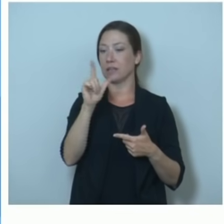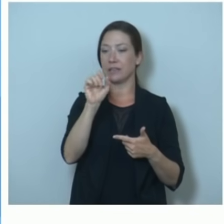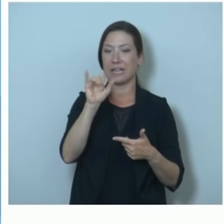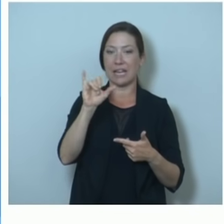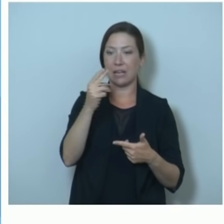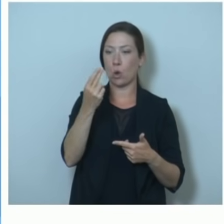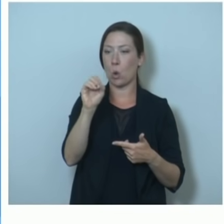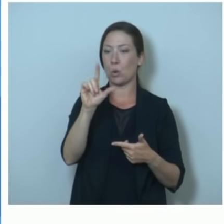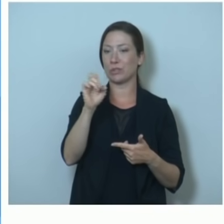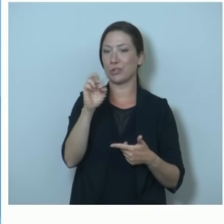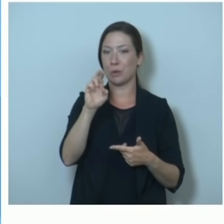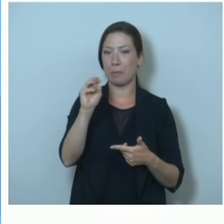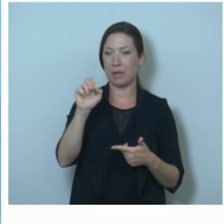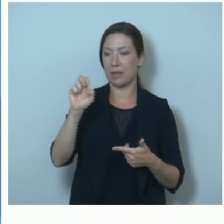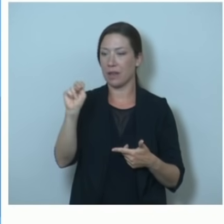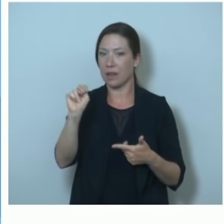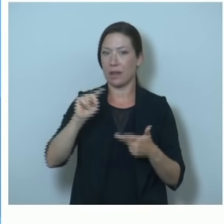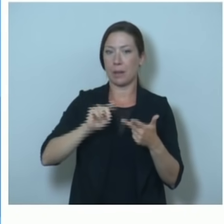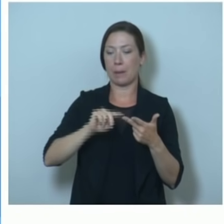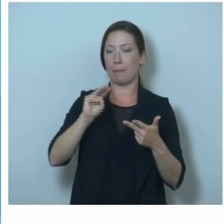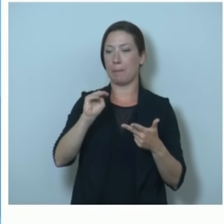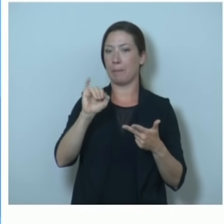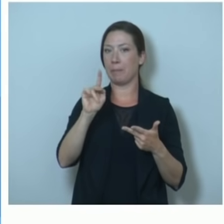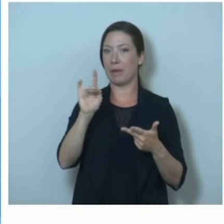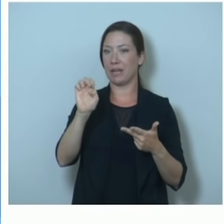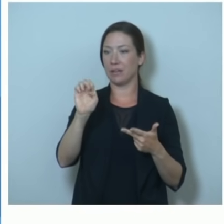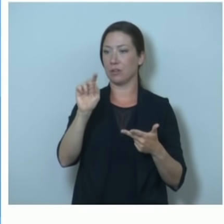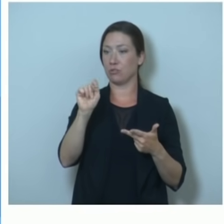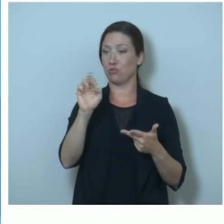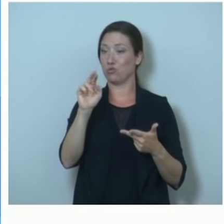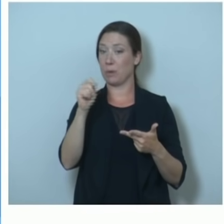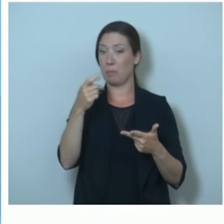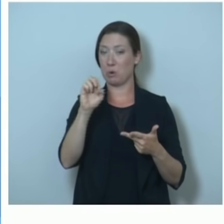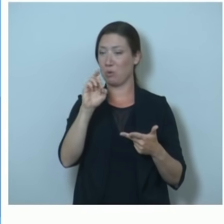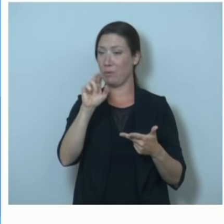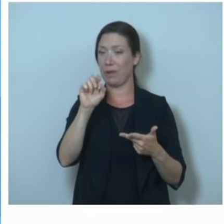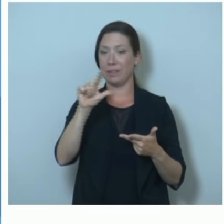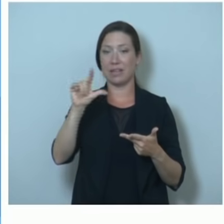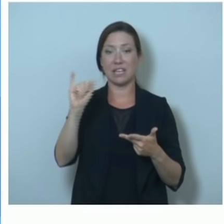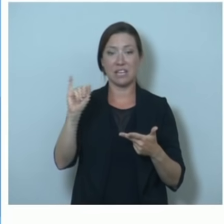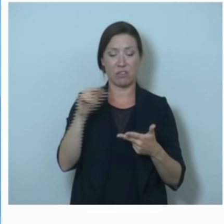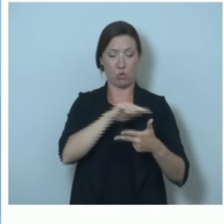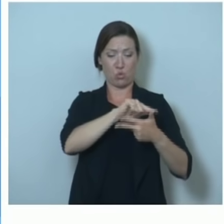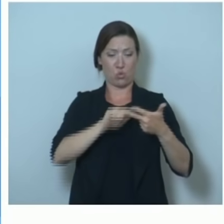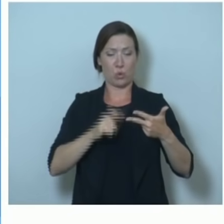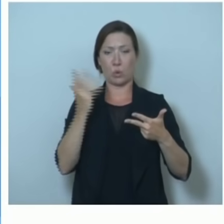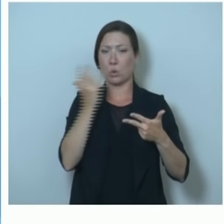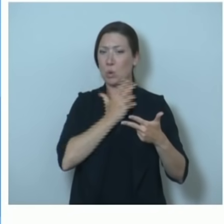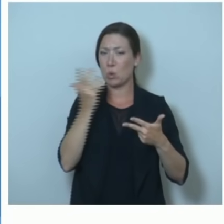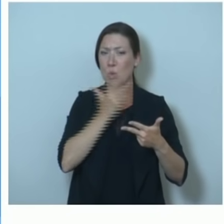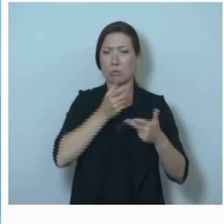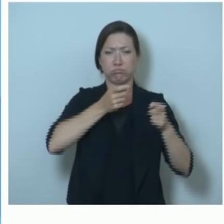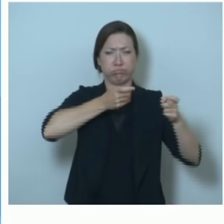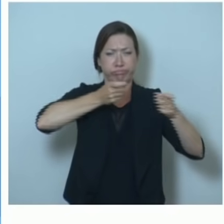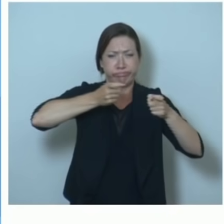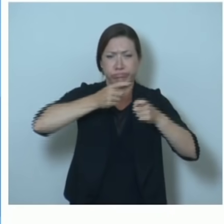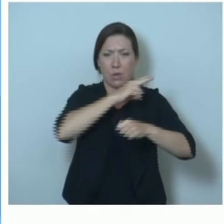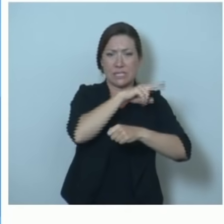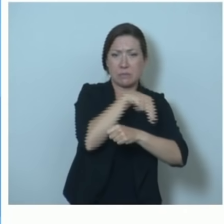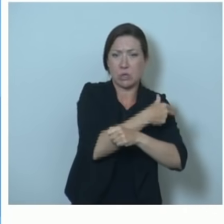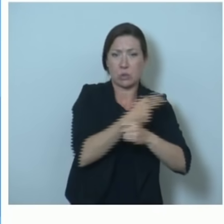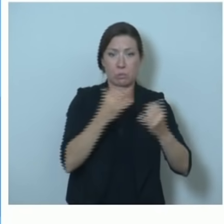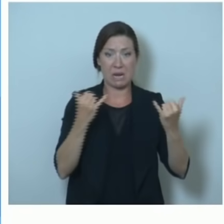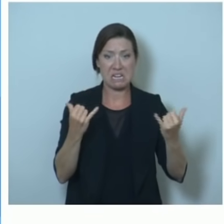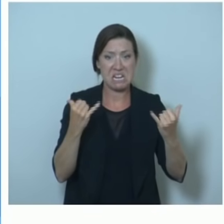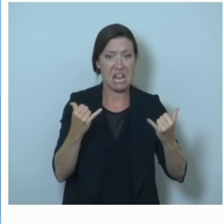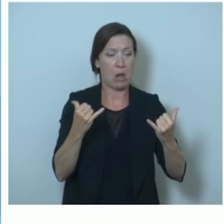who are the key hospital leaders who have found a way to turn the 230 normal ICU beds that